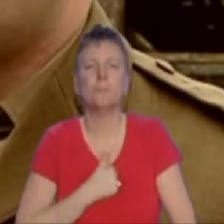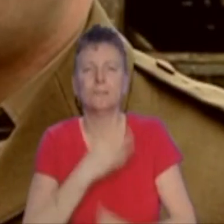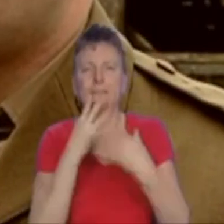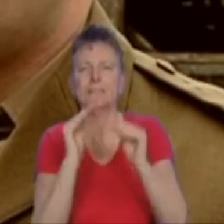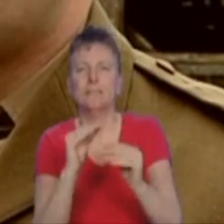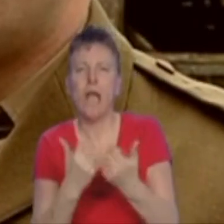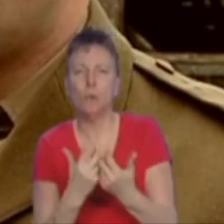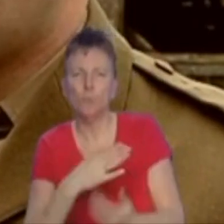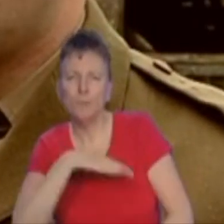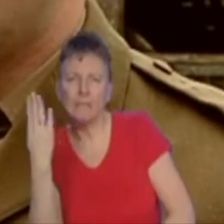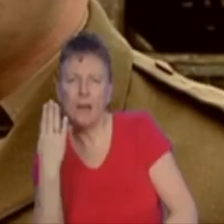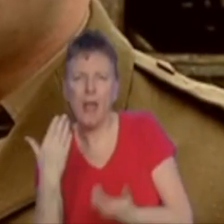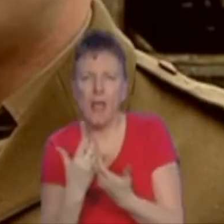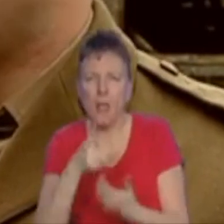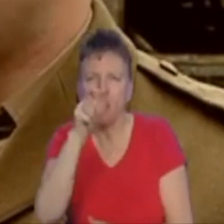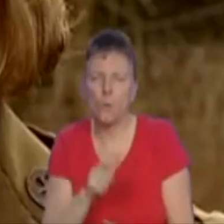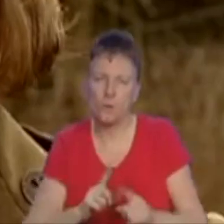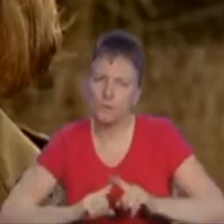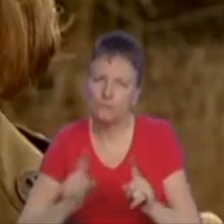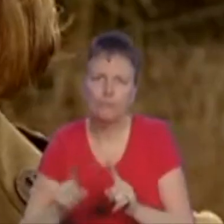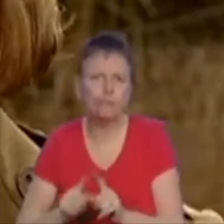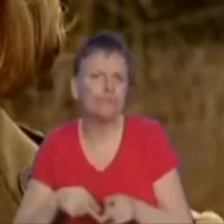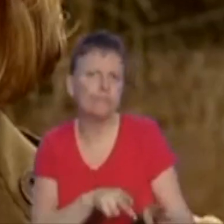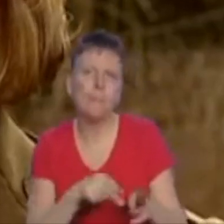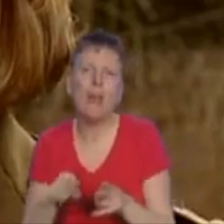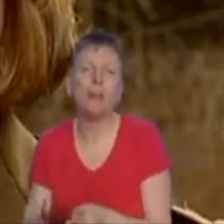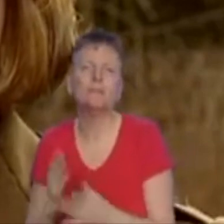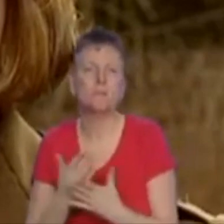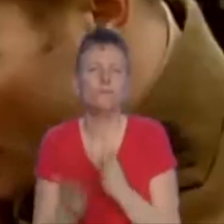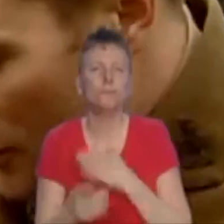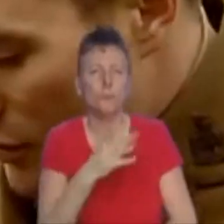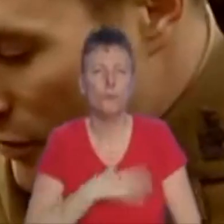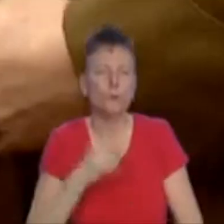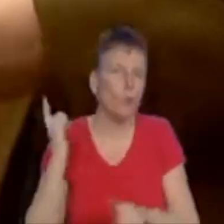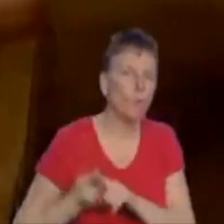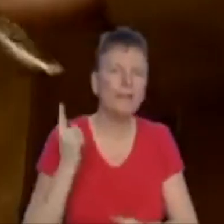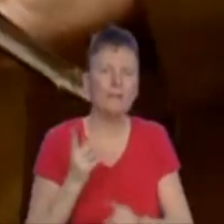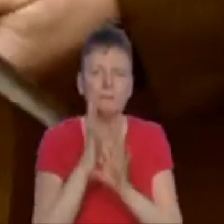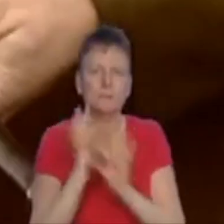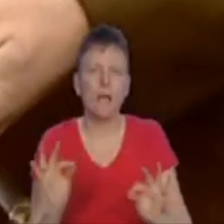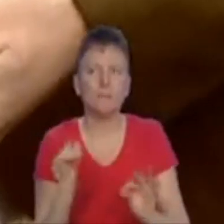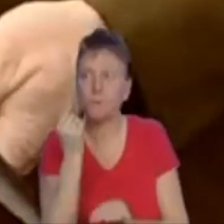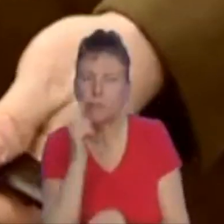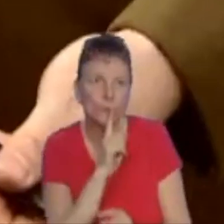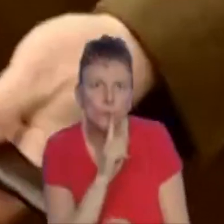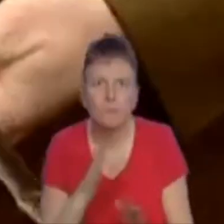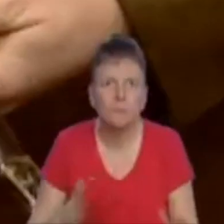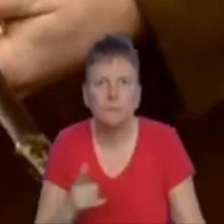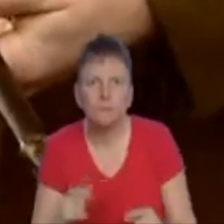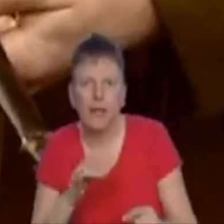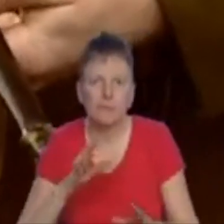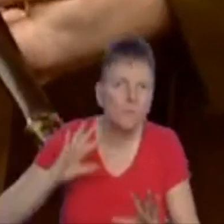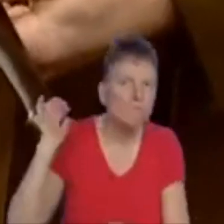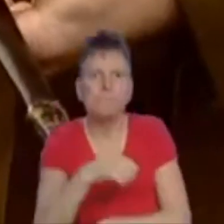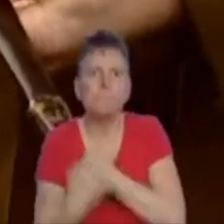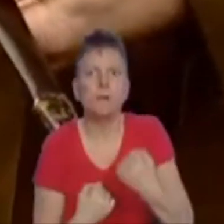methods to this. Obviously, you want to do it as quickly and silently as possible. Okay, the first method I'll show you is with a Fairbairn Sykes fighting